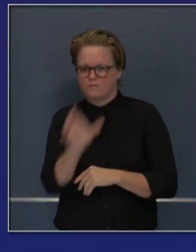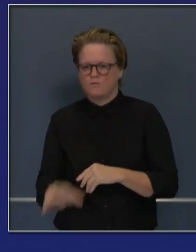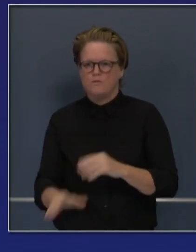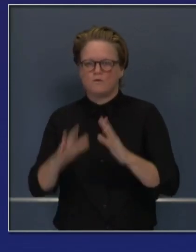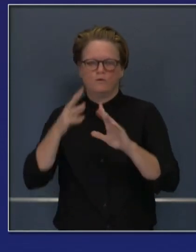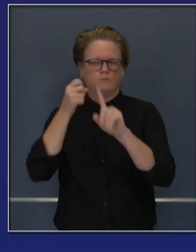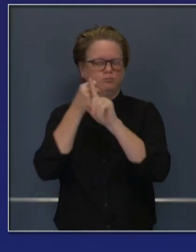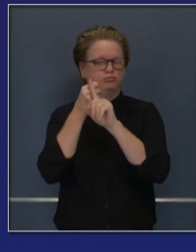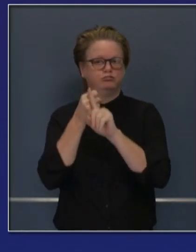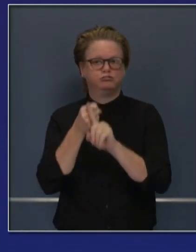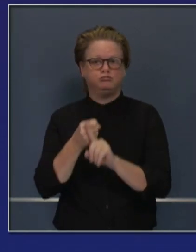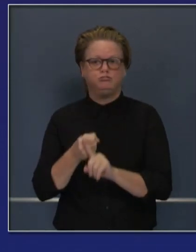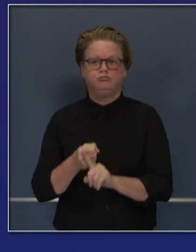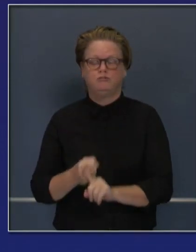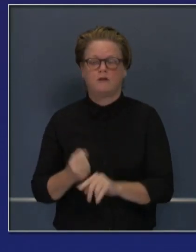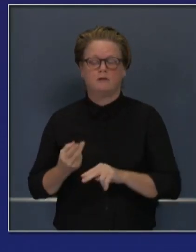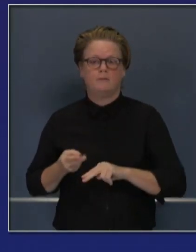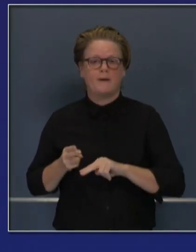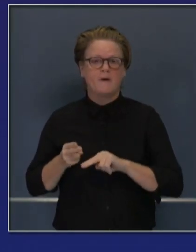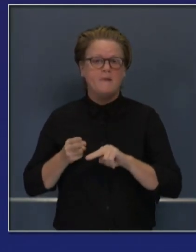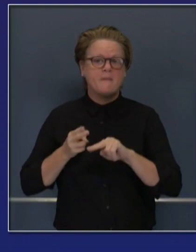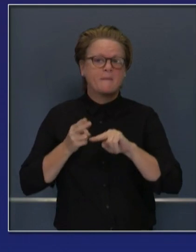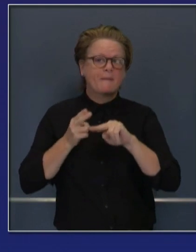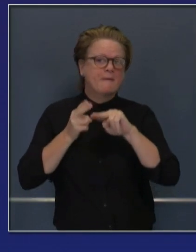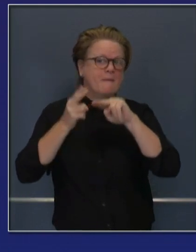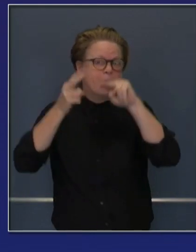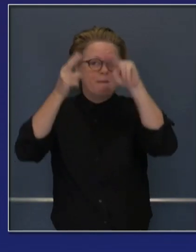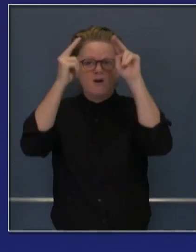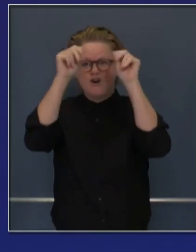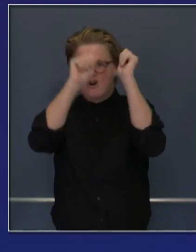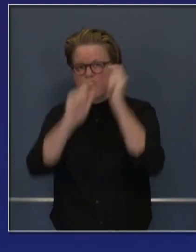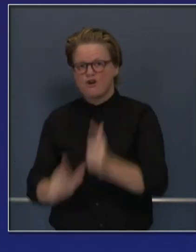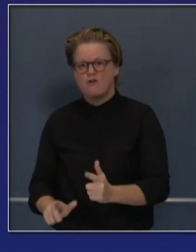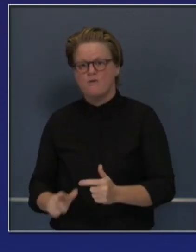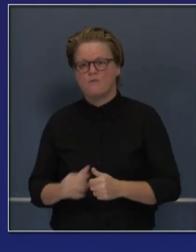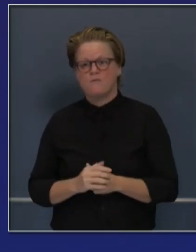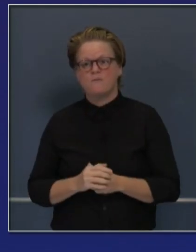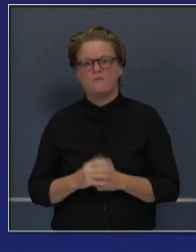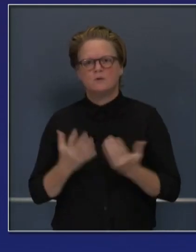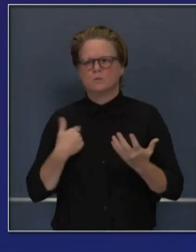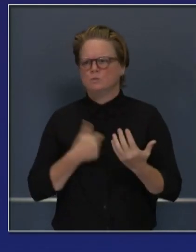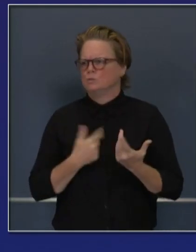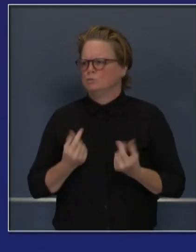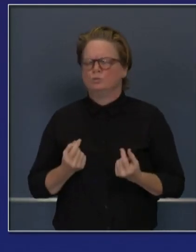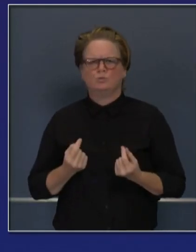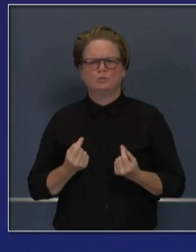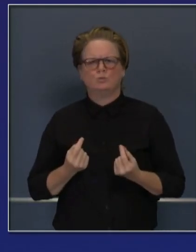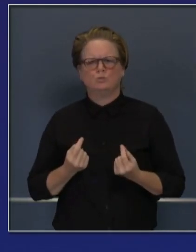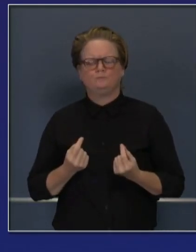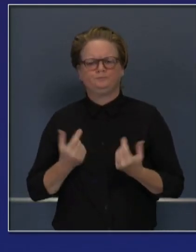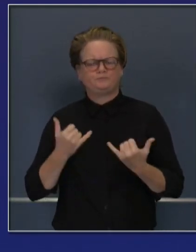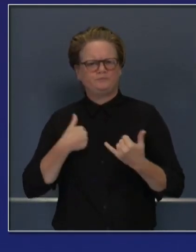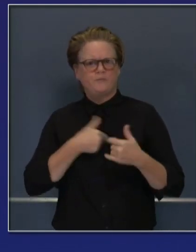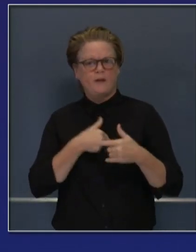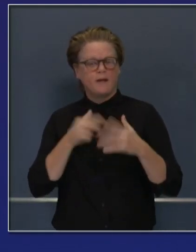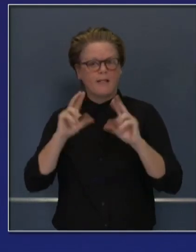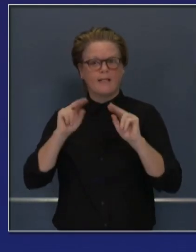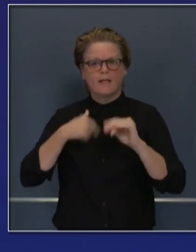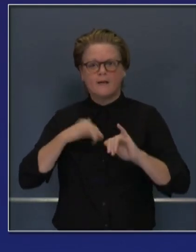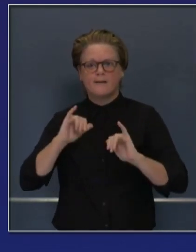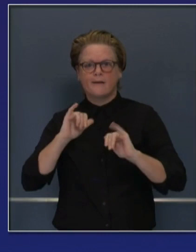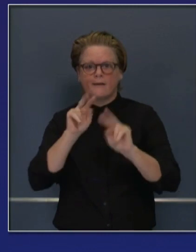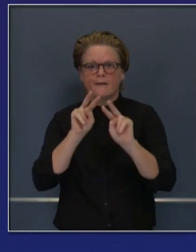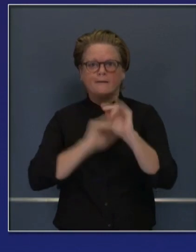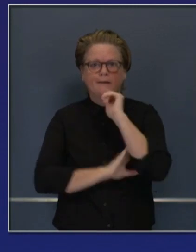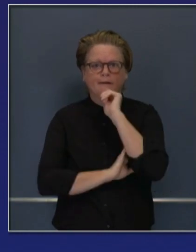update you on the preparedness for this moment. We haven't been sitting back passively or idly. In fact, quite the contrary. We have been preparing